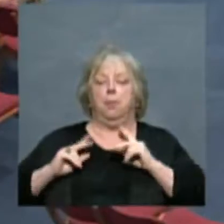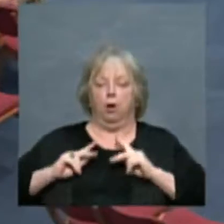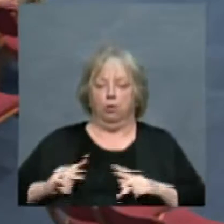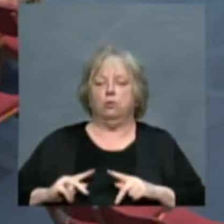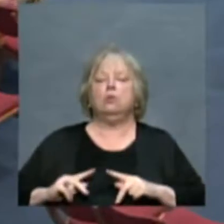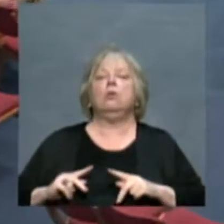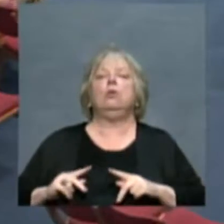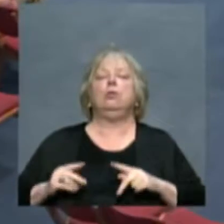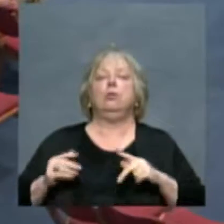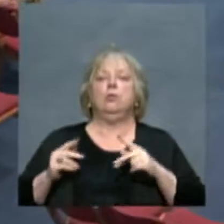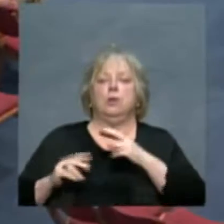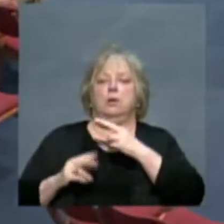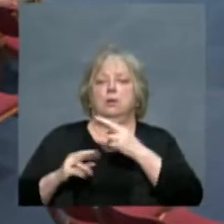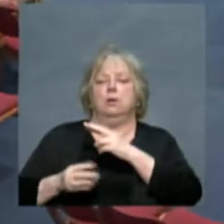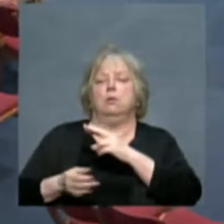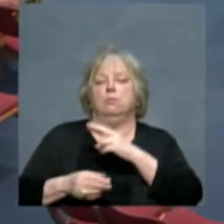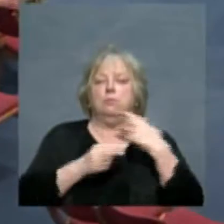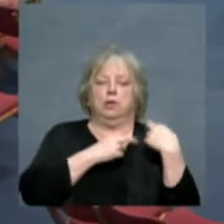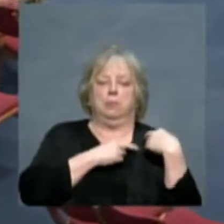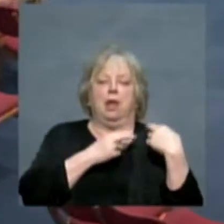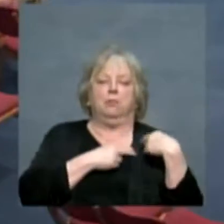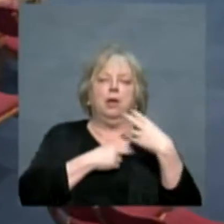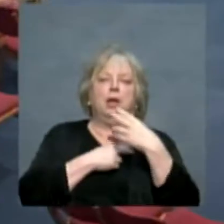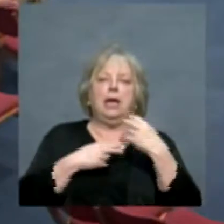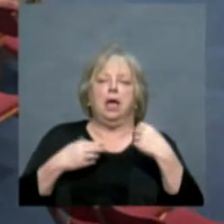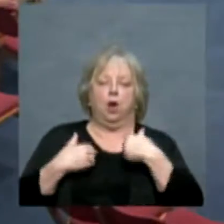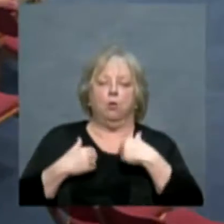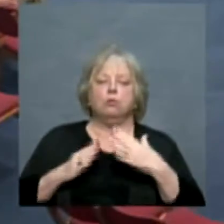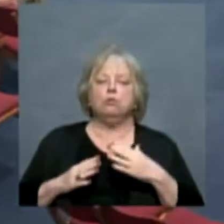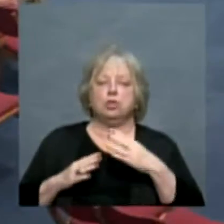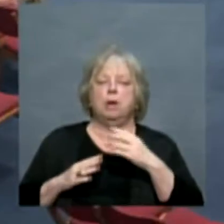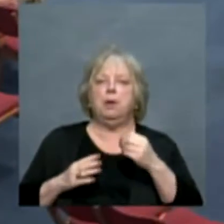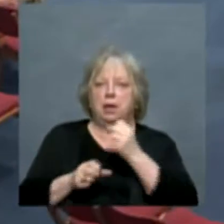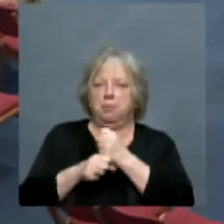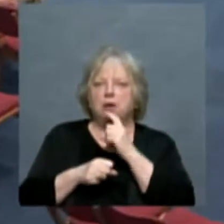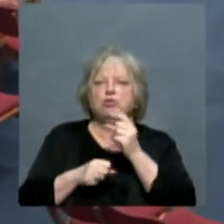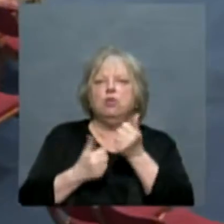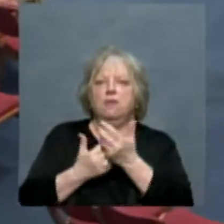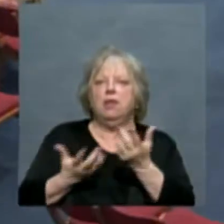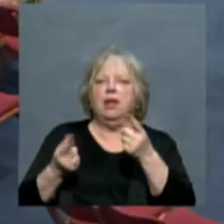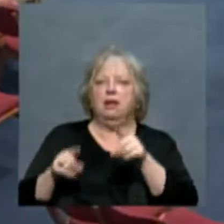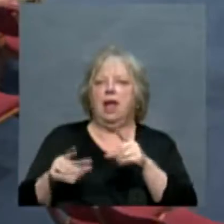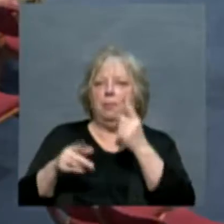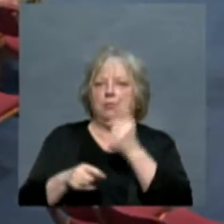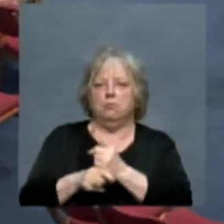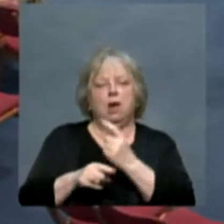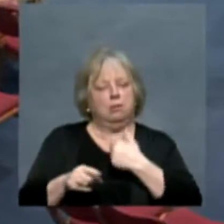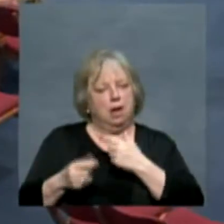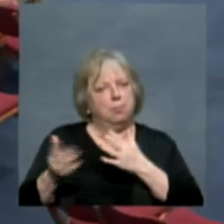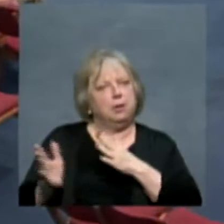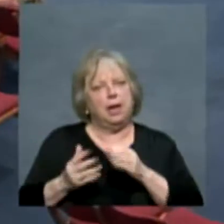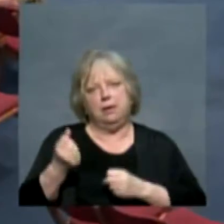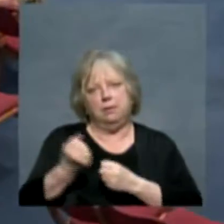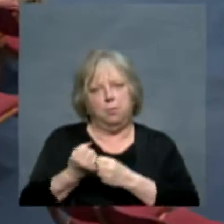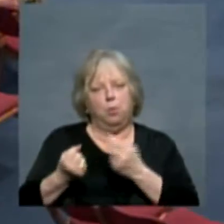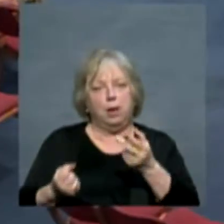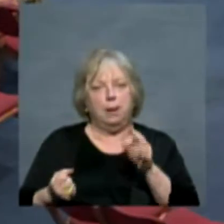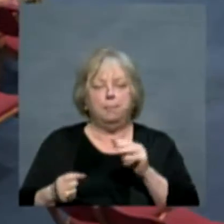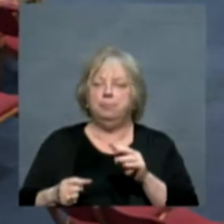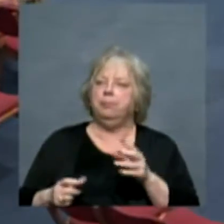his name, and he's going to make sure it's done right. So I'm going to support him. Thank you. Thank you, Mr. Bubbas. Yes, Mr.